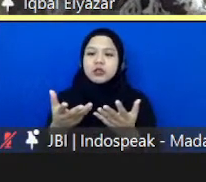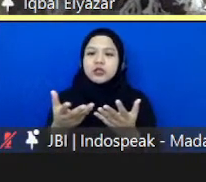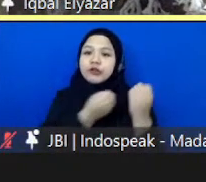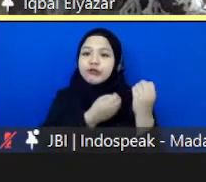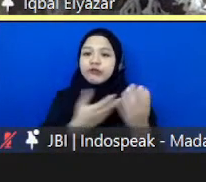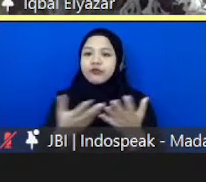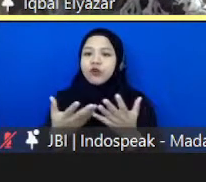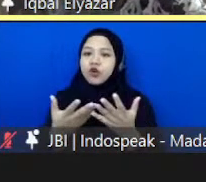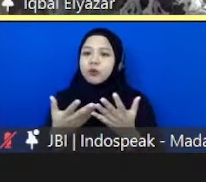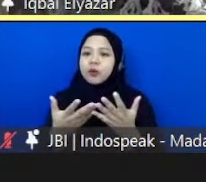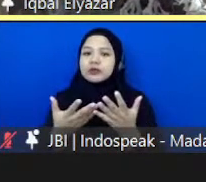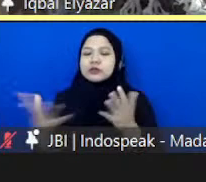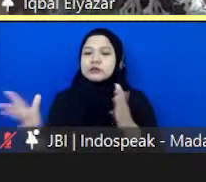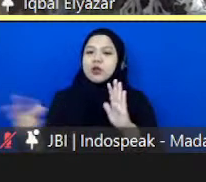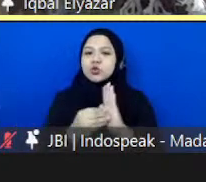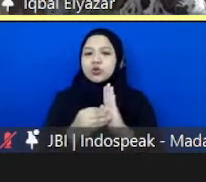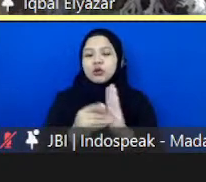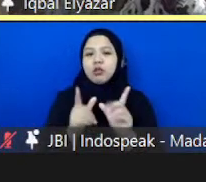in their websites.